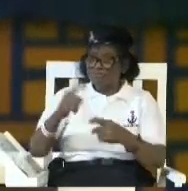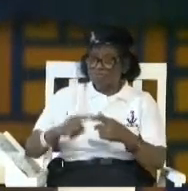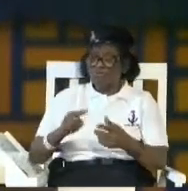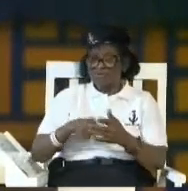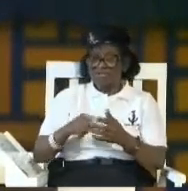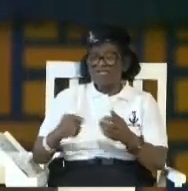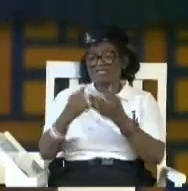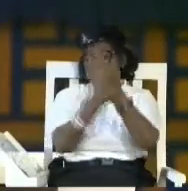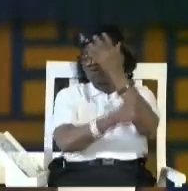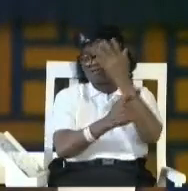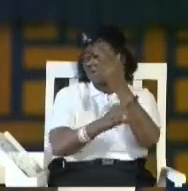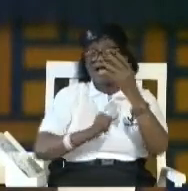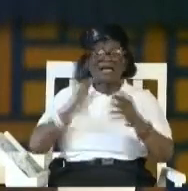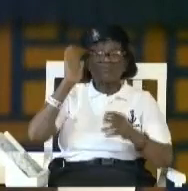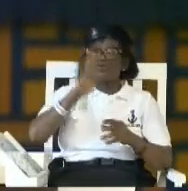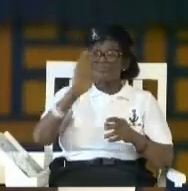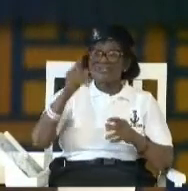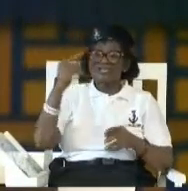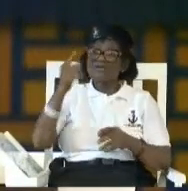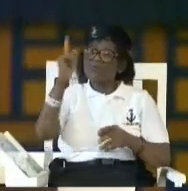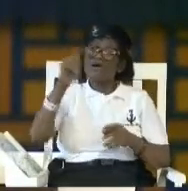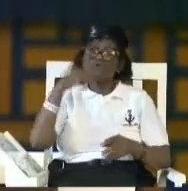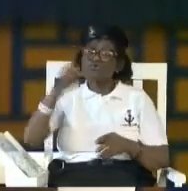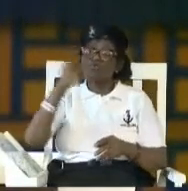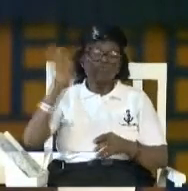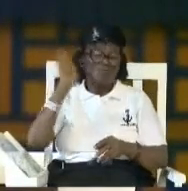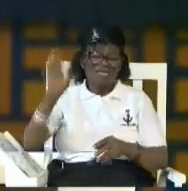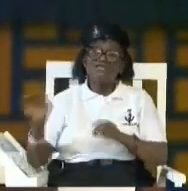will be the one who will do this, who will do that."